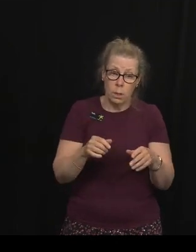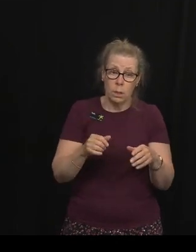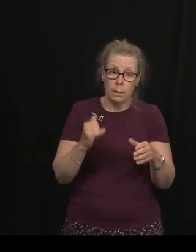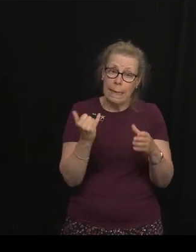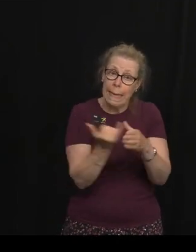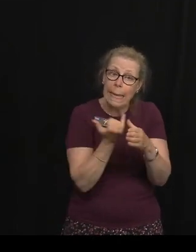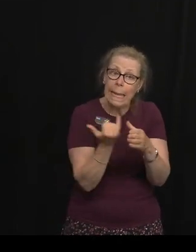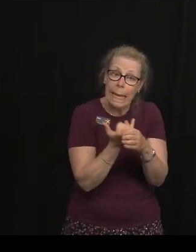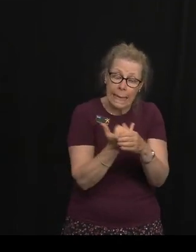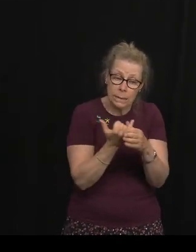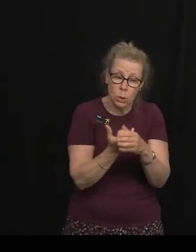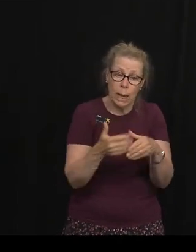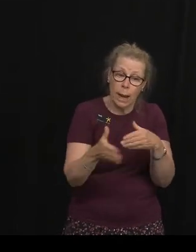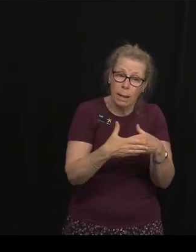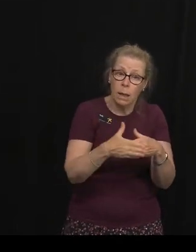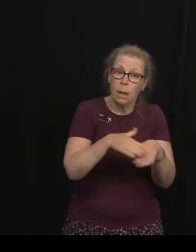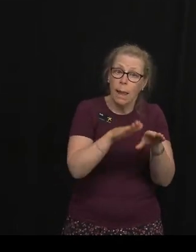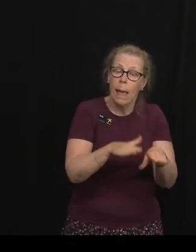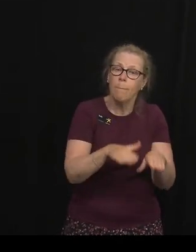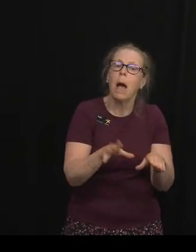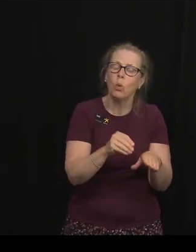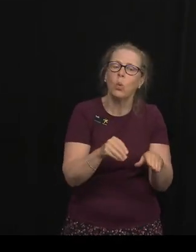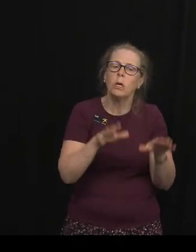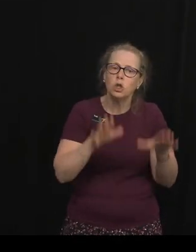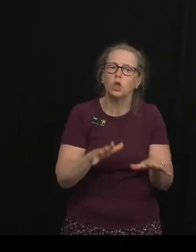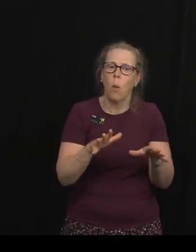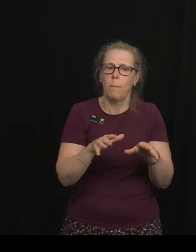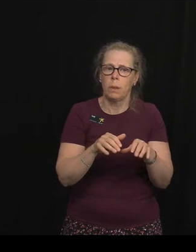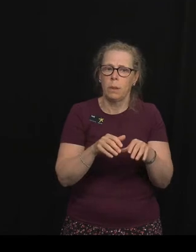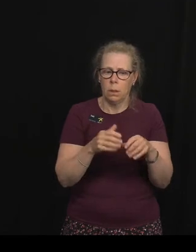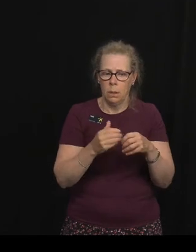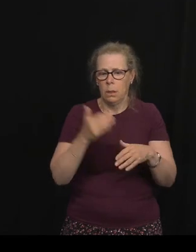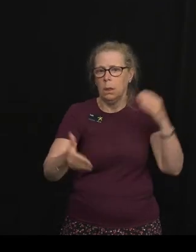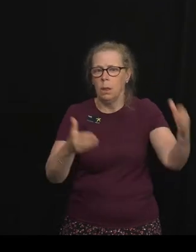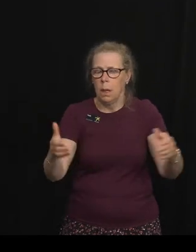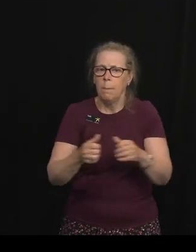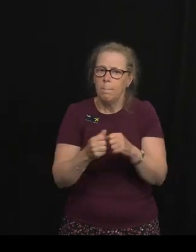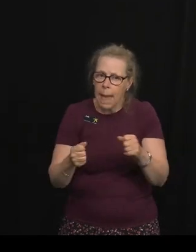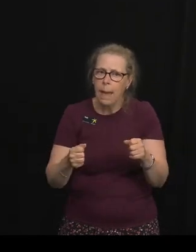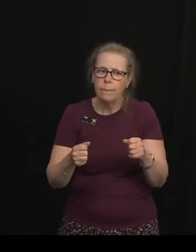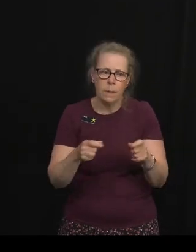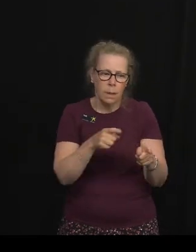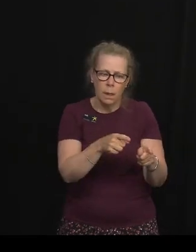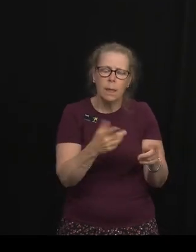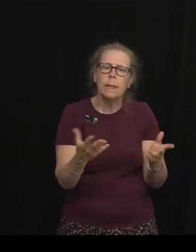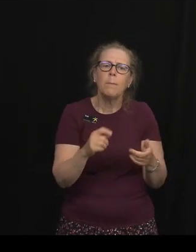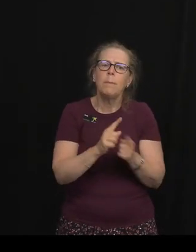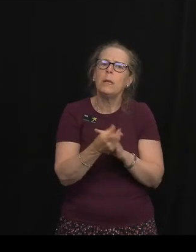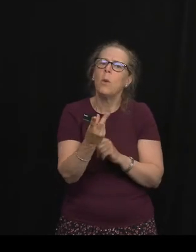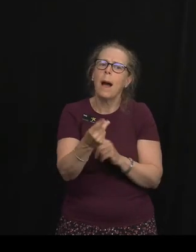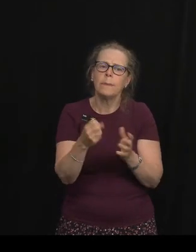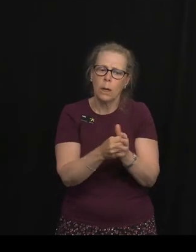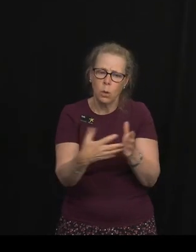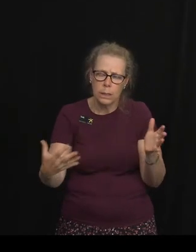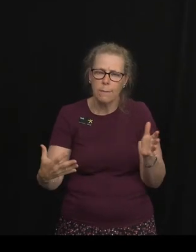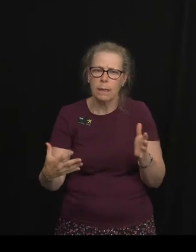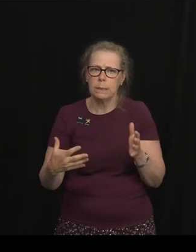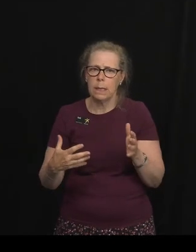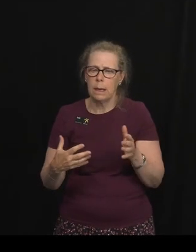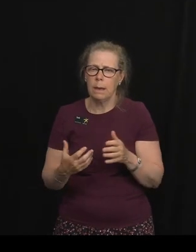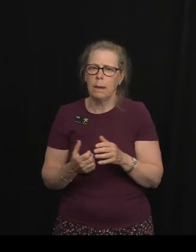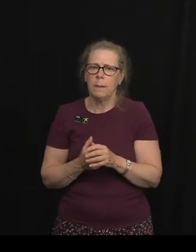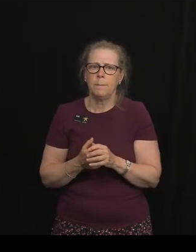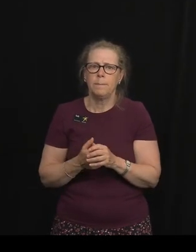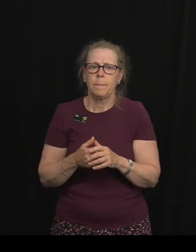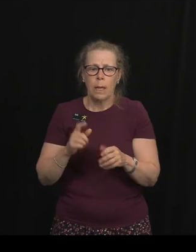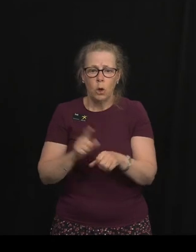but you will have other side effects on people's health. And you need to be aware about what are the risks and the trade-offs here, both in terms of cost, the